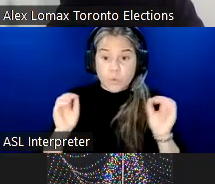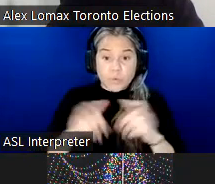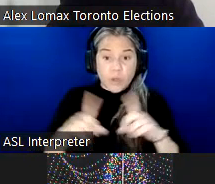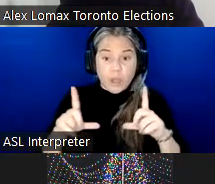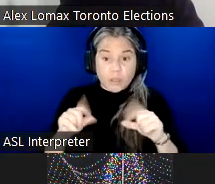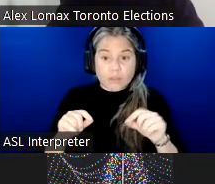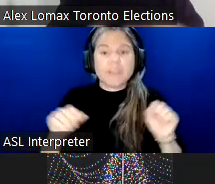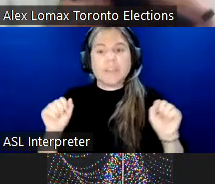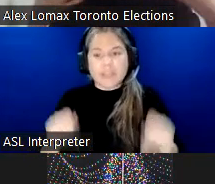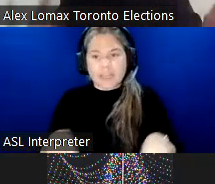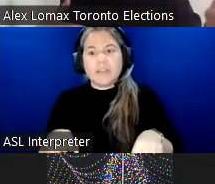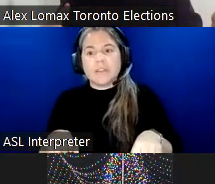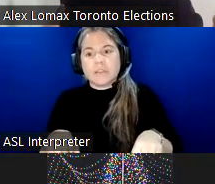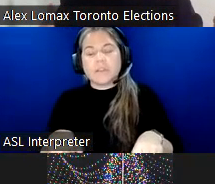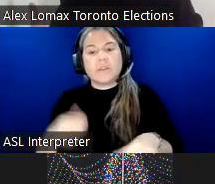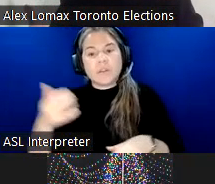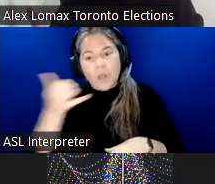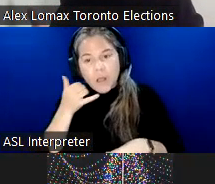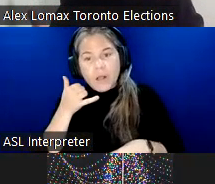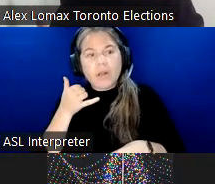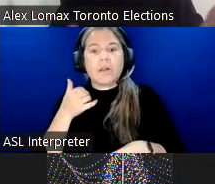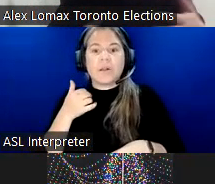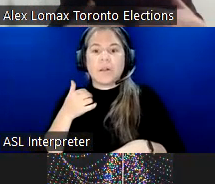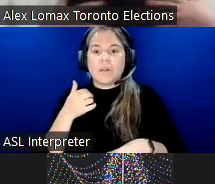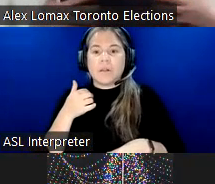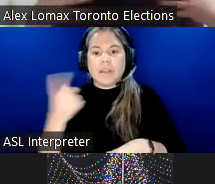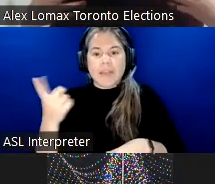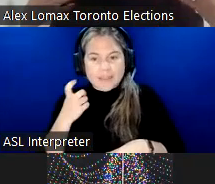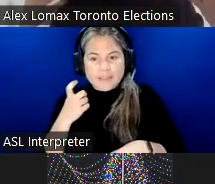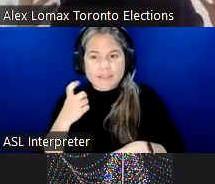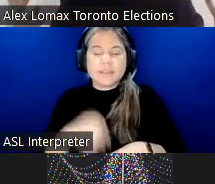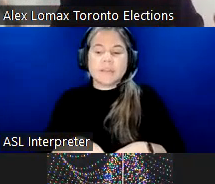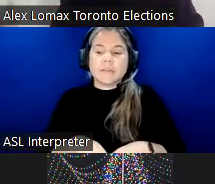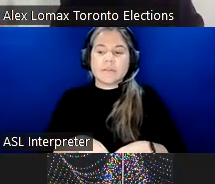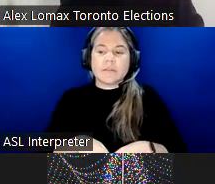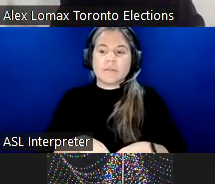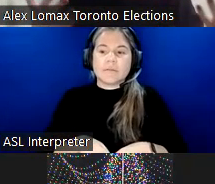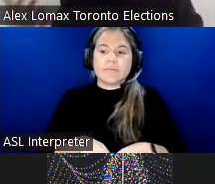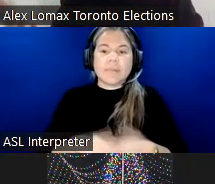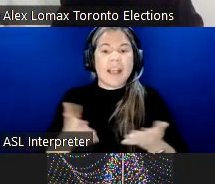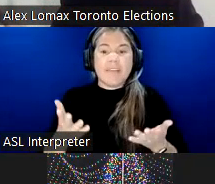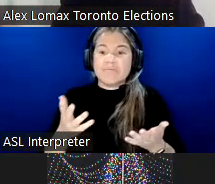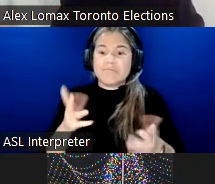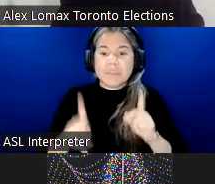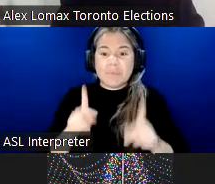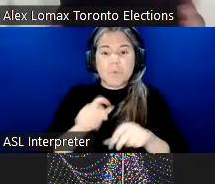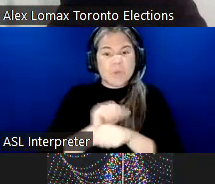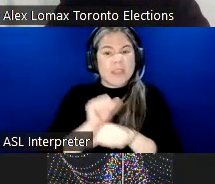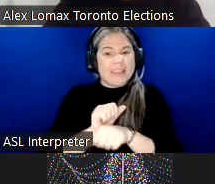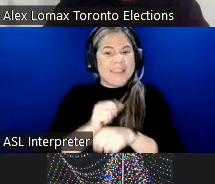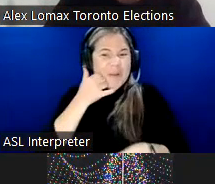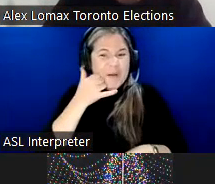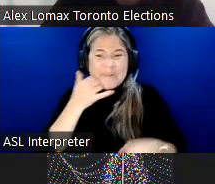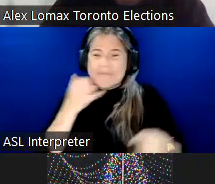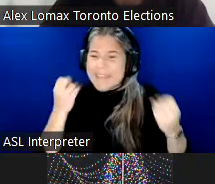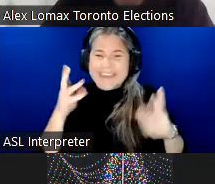that information out by calling us if they want to. We have people on the phones, like a lot of people on